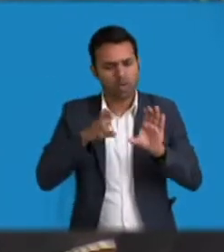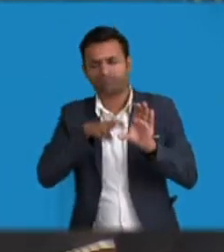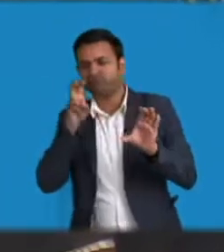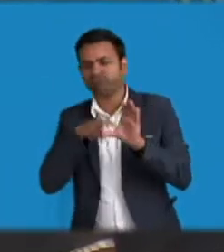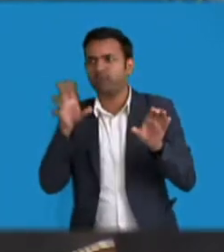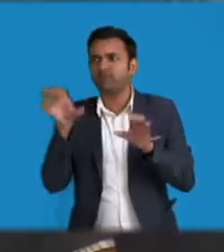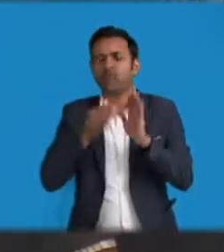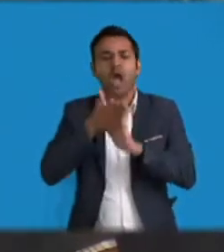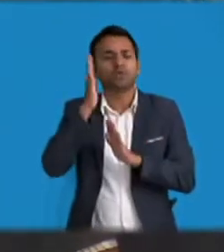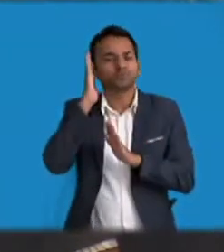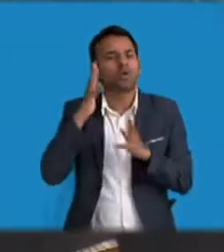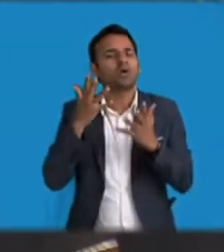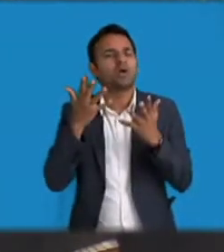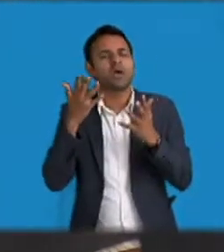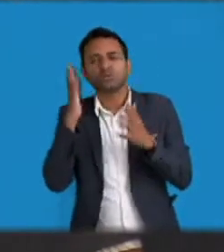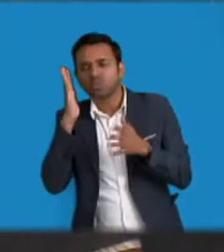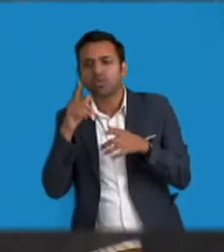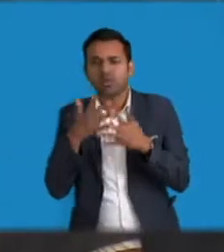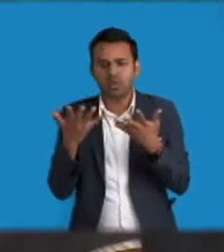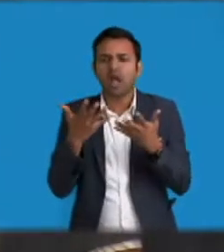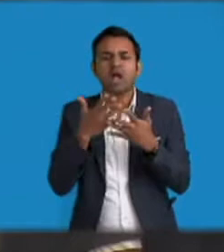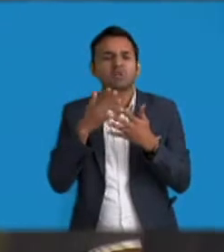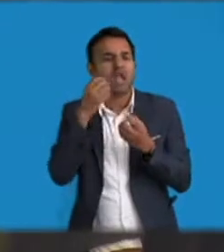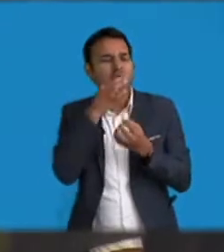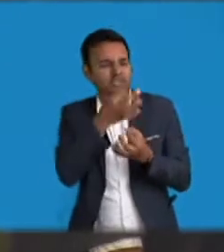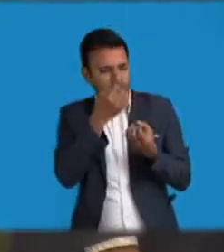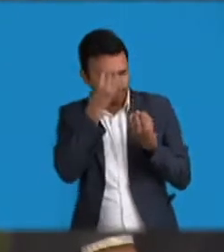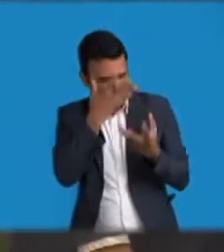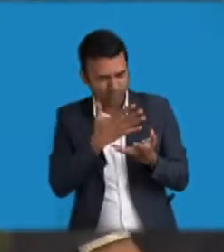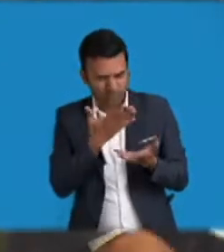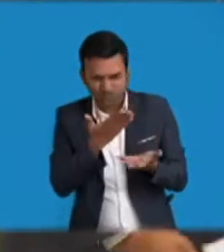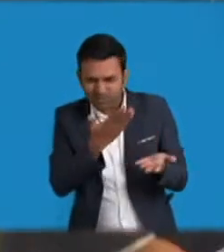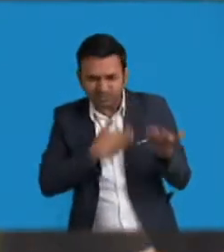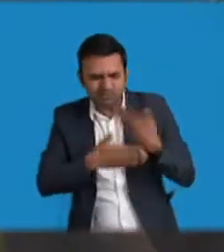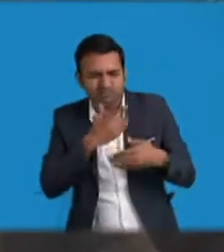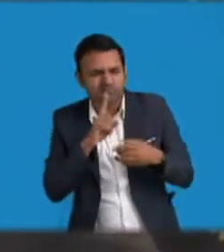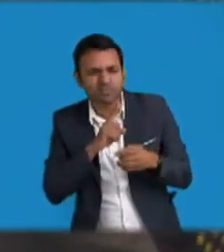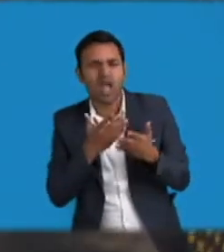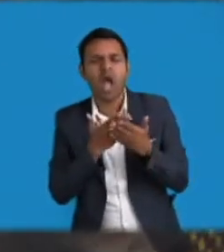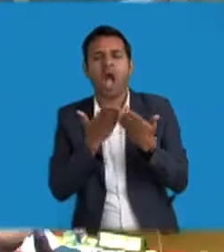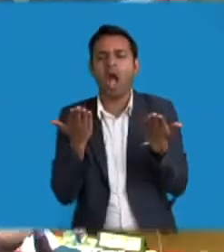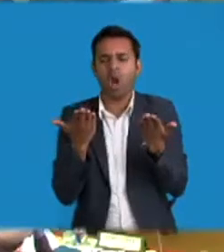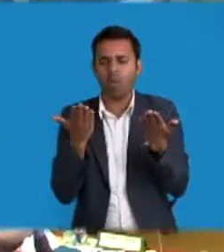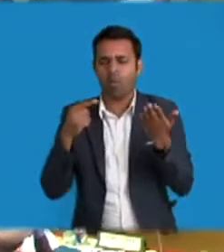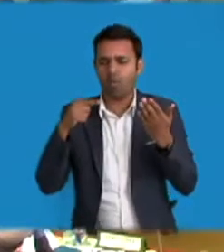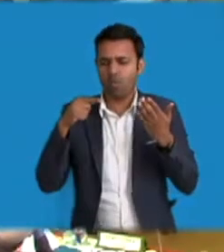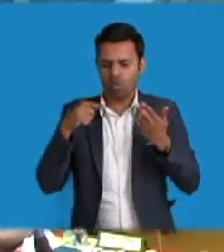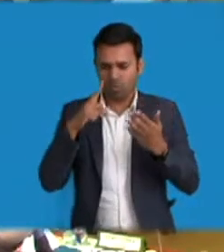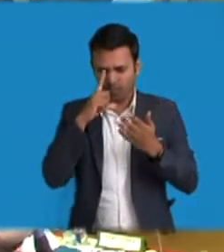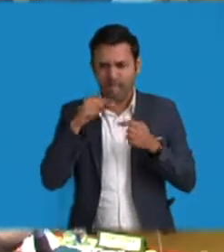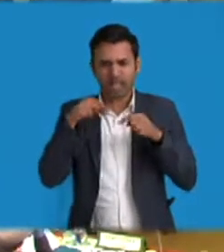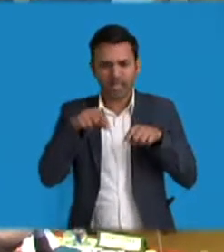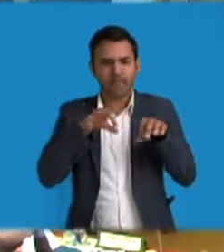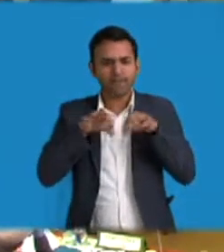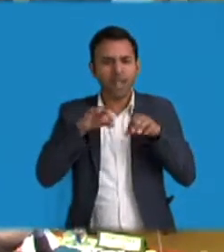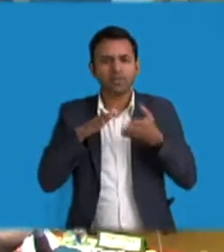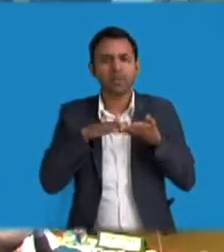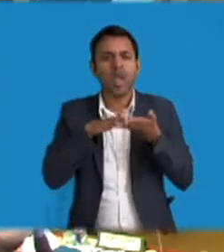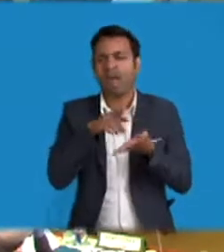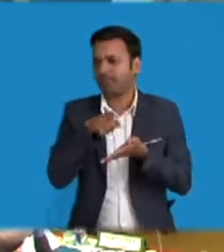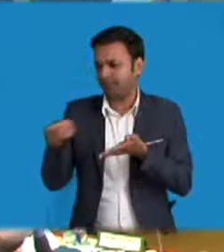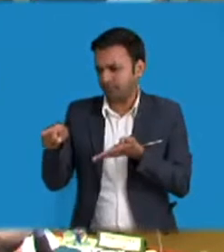these students and how is the Ministry planning to assist them? Thank you. Honourable Minister for Education, Heritage and